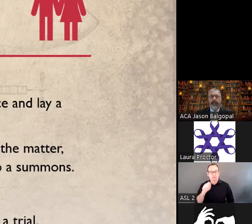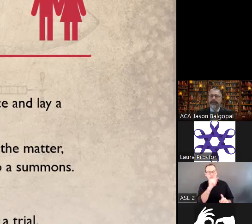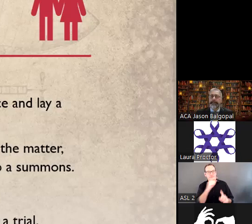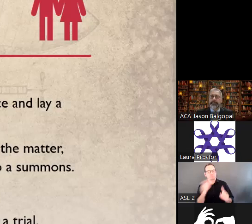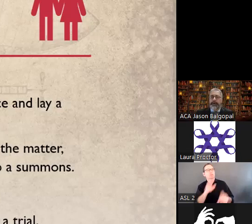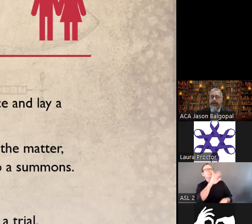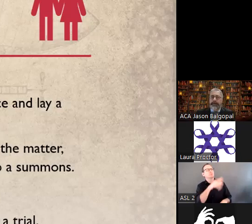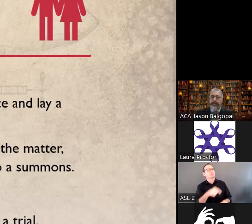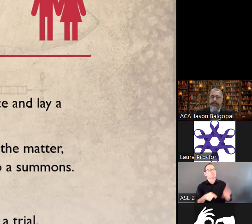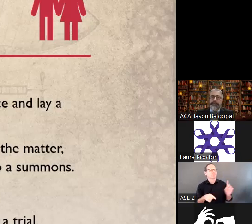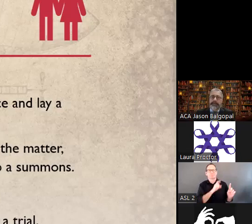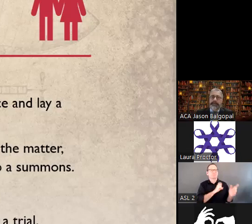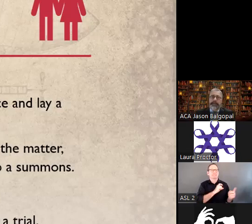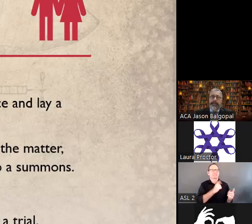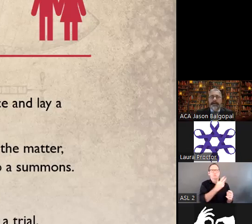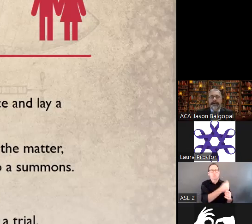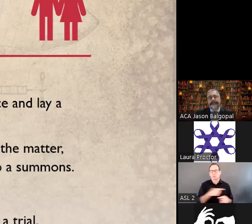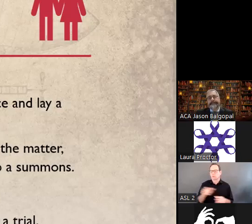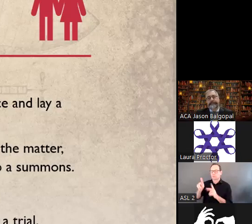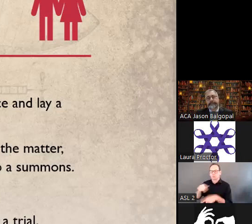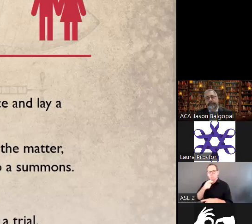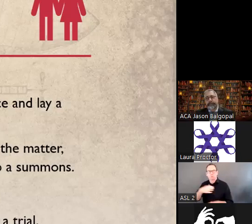Now, a lot of people talk about